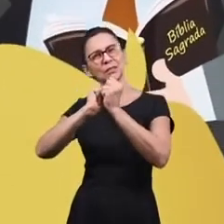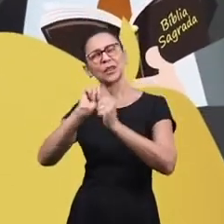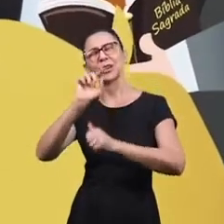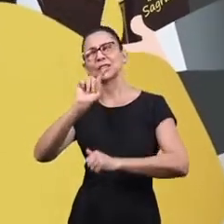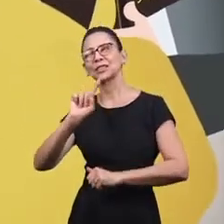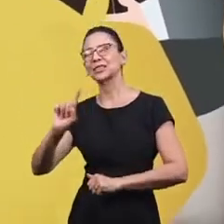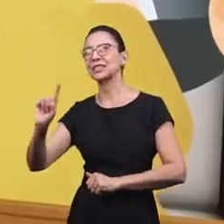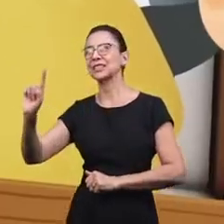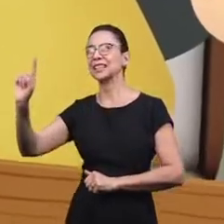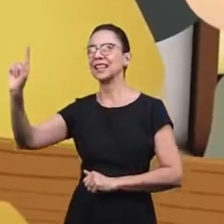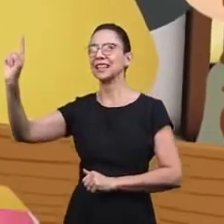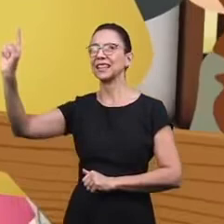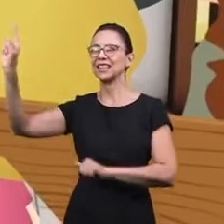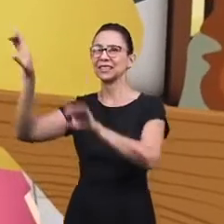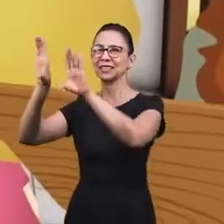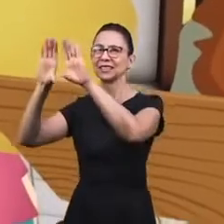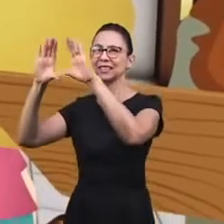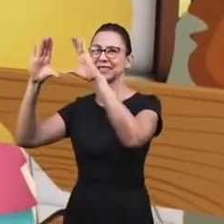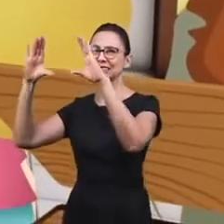Eternally with our God.